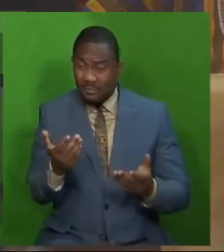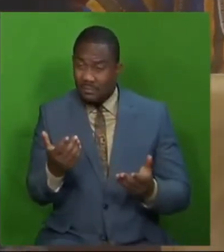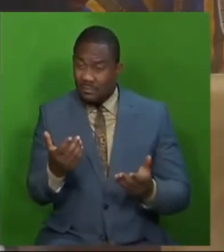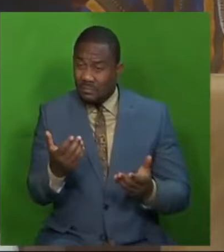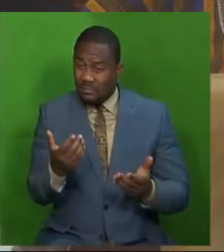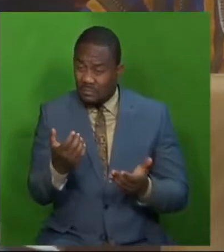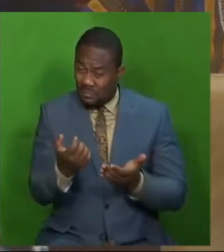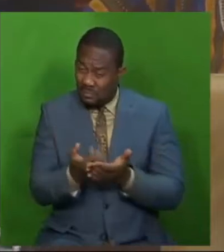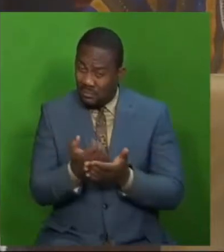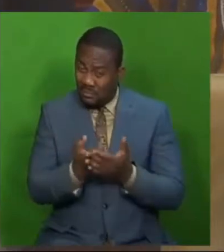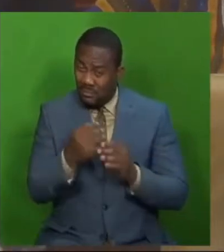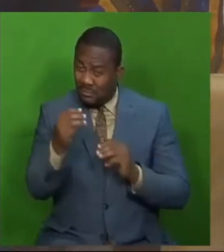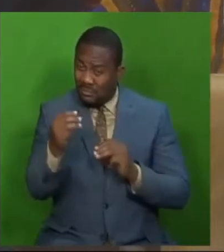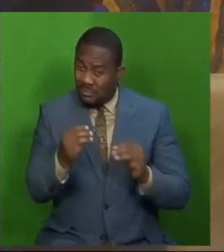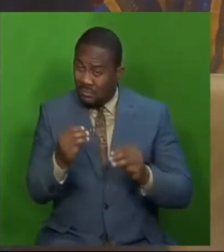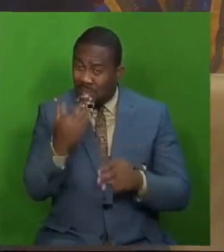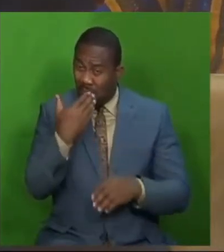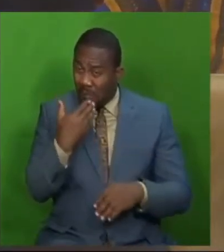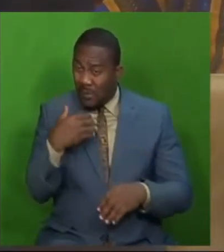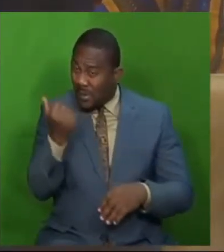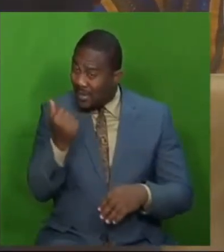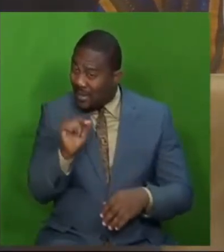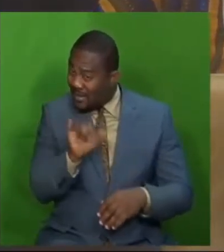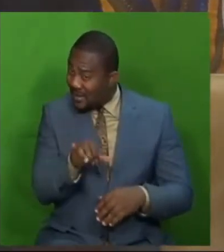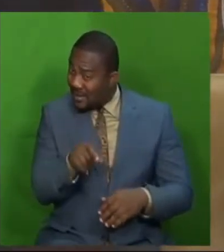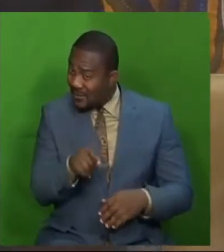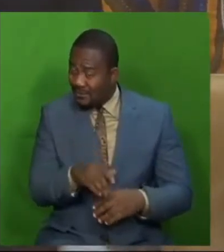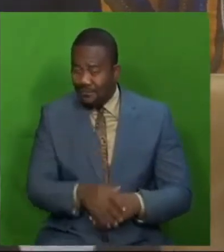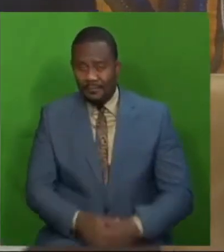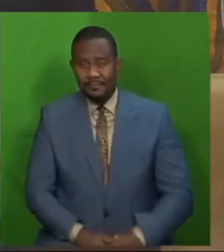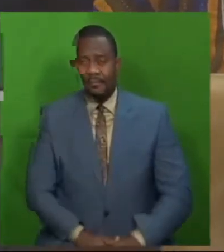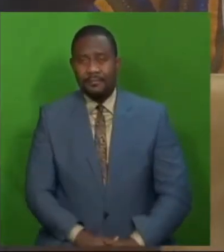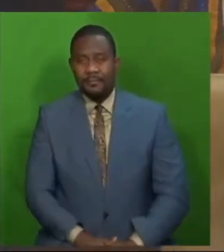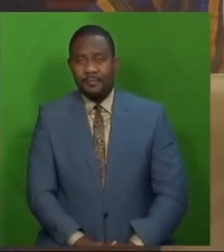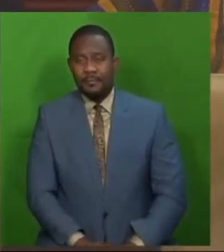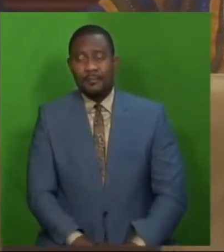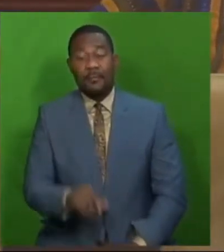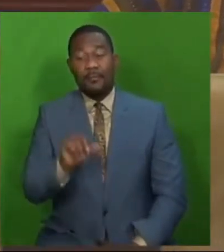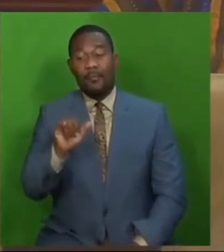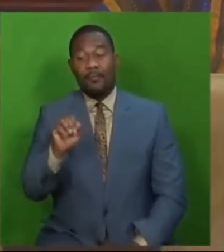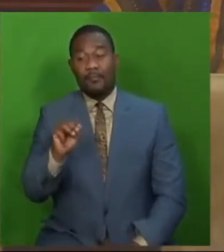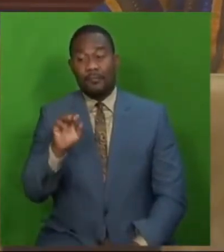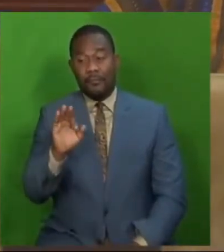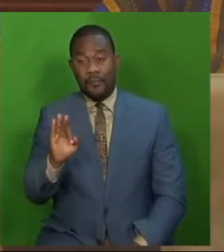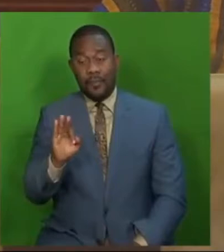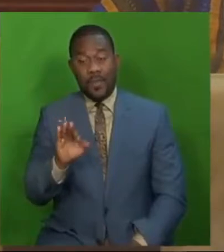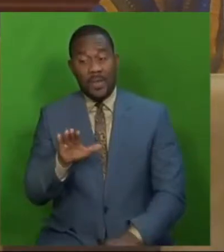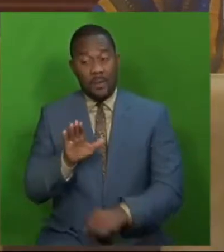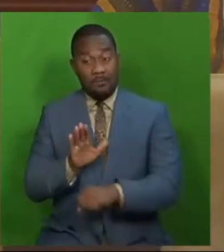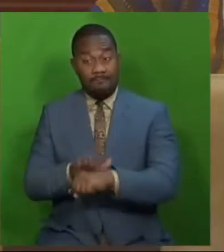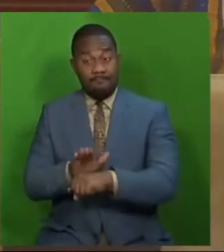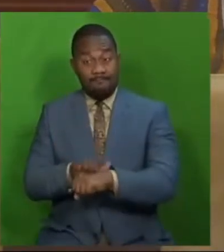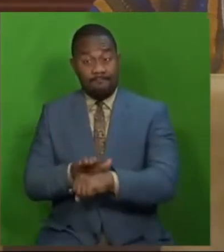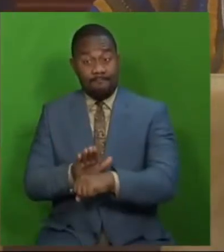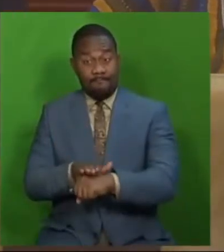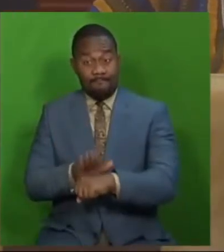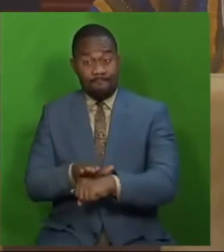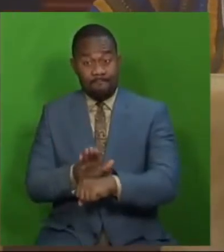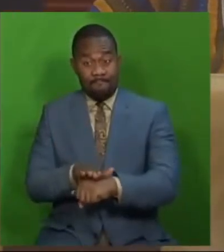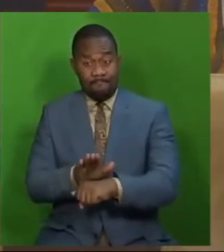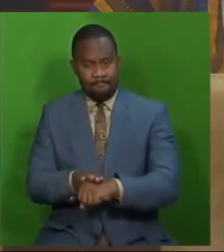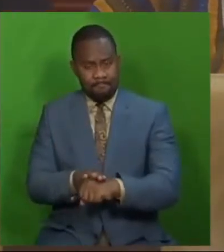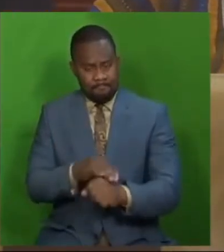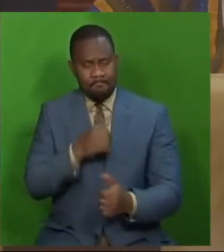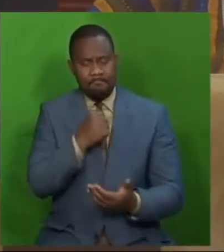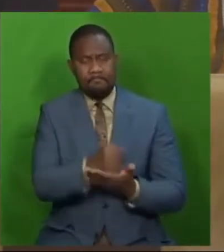Speaker, the IMF cautioned them. I have the document here. The